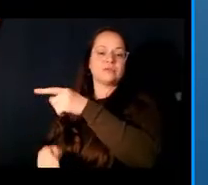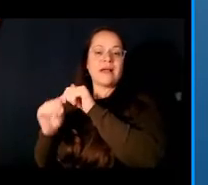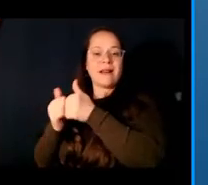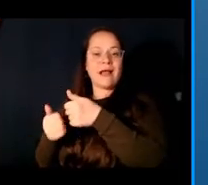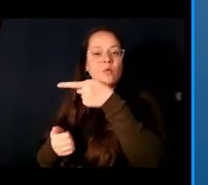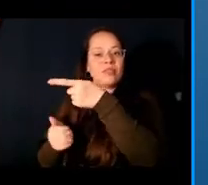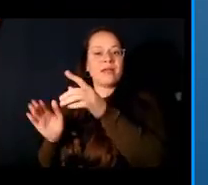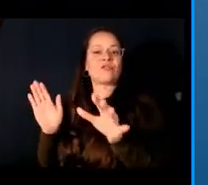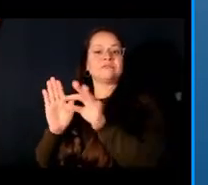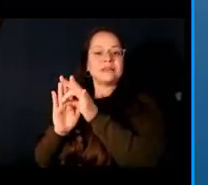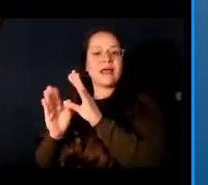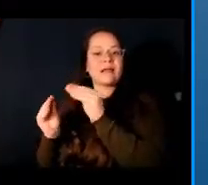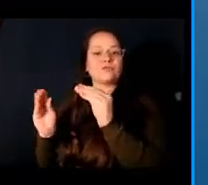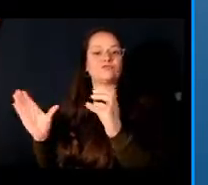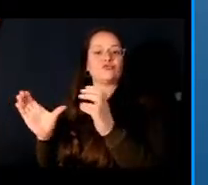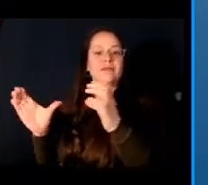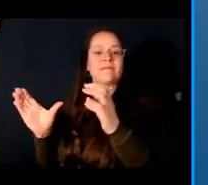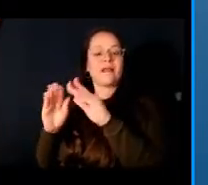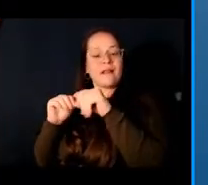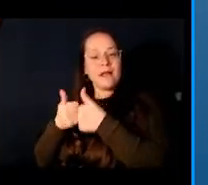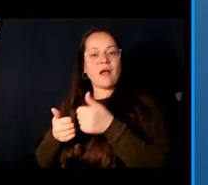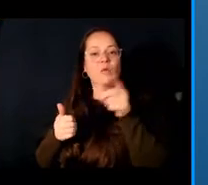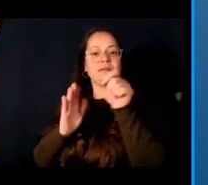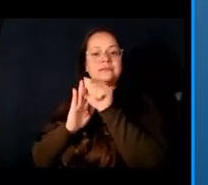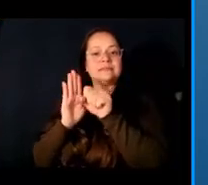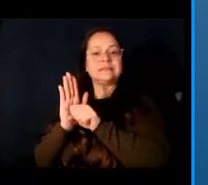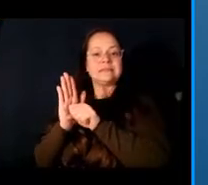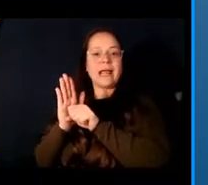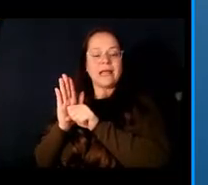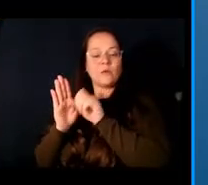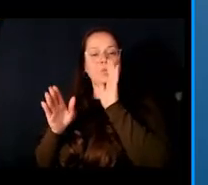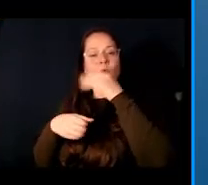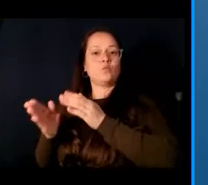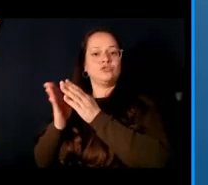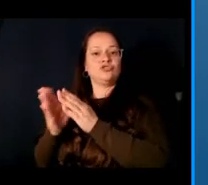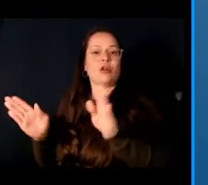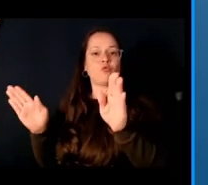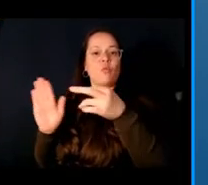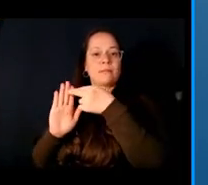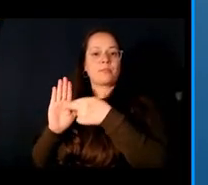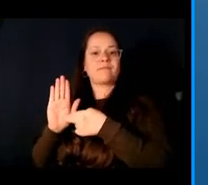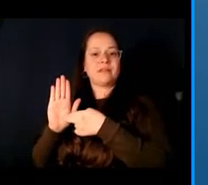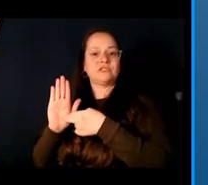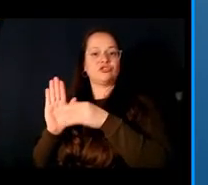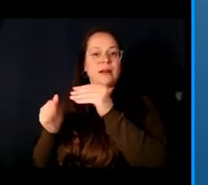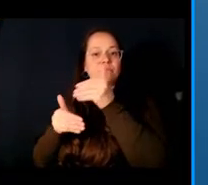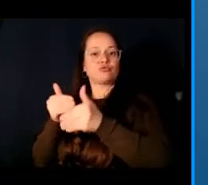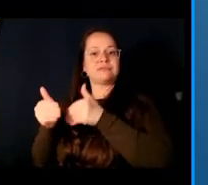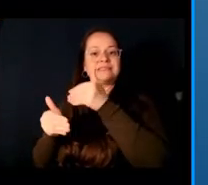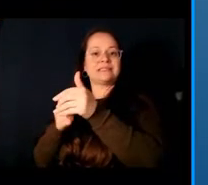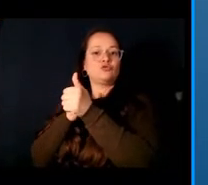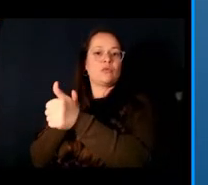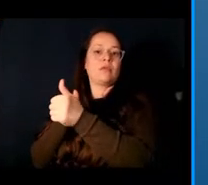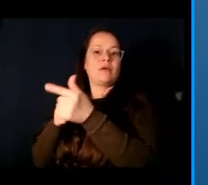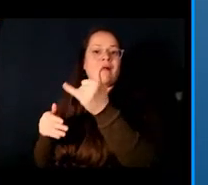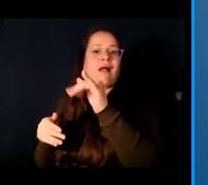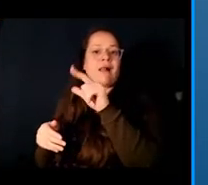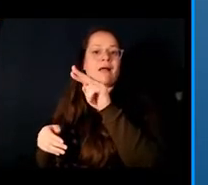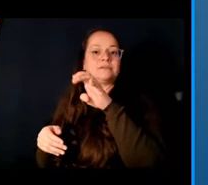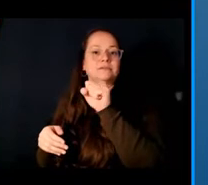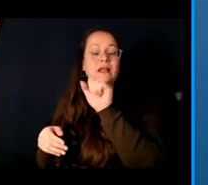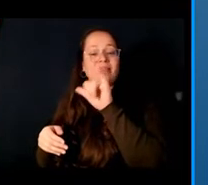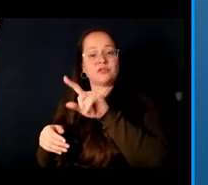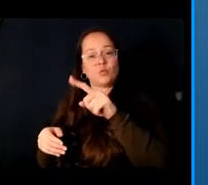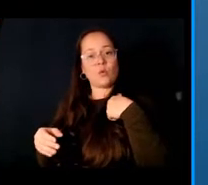are selected and certified and how the state party will ensure that the individual guidelines here's where we